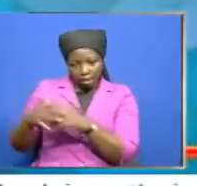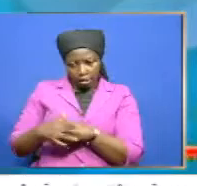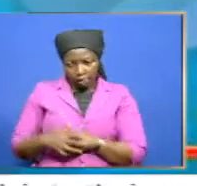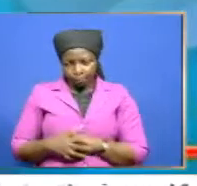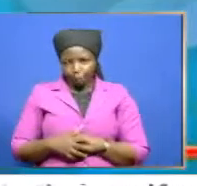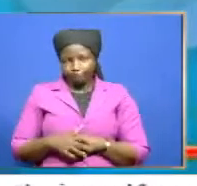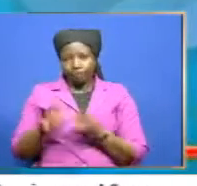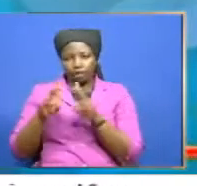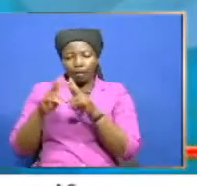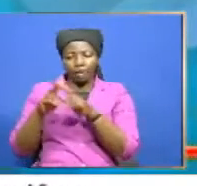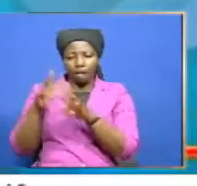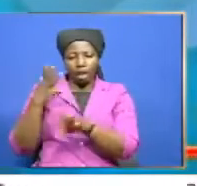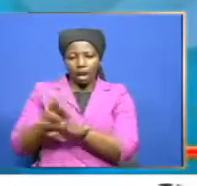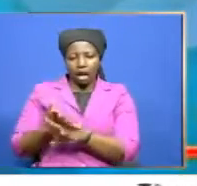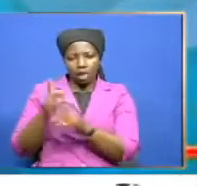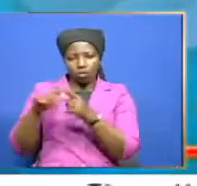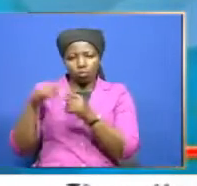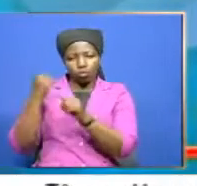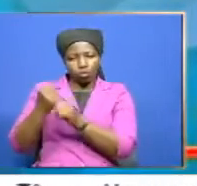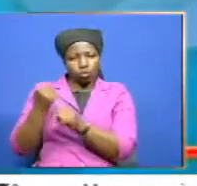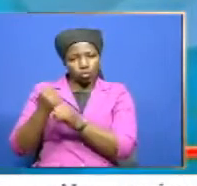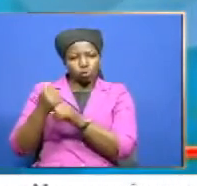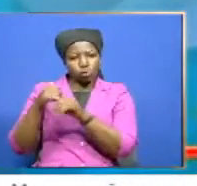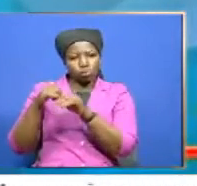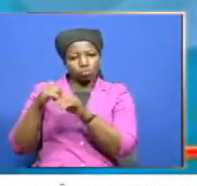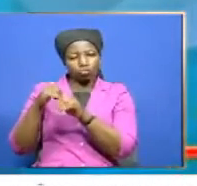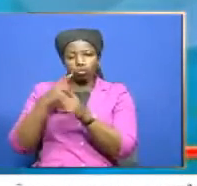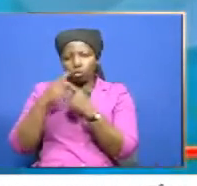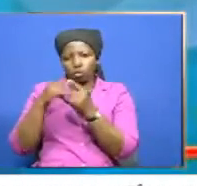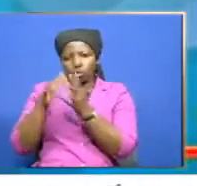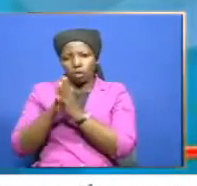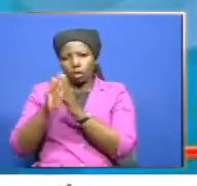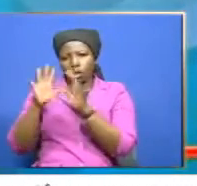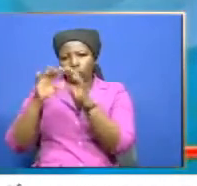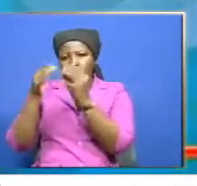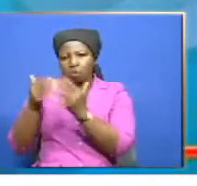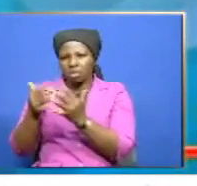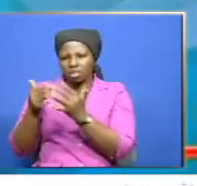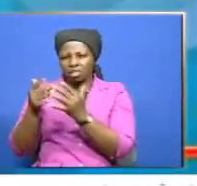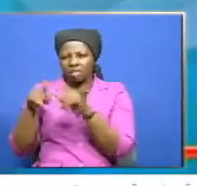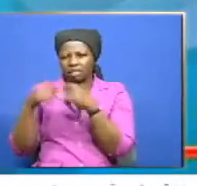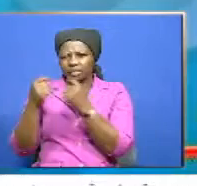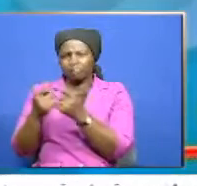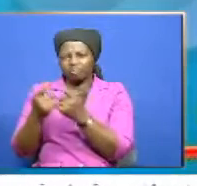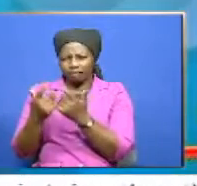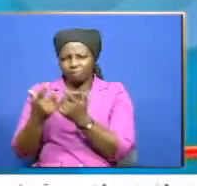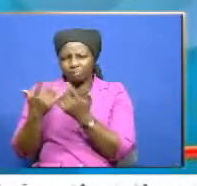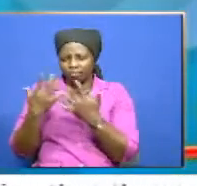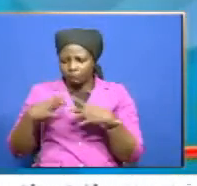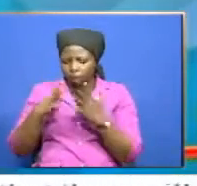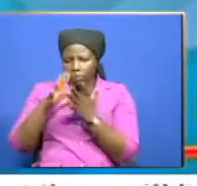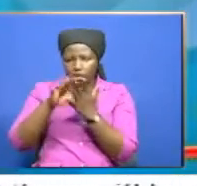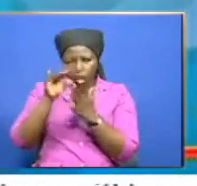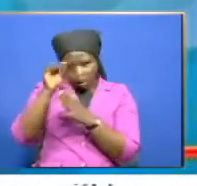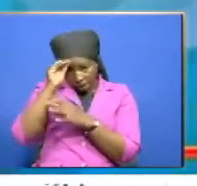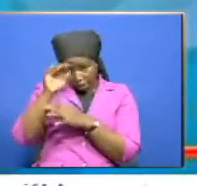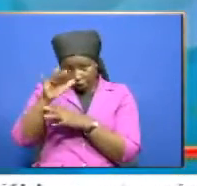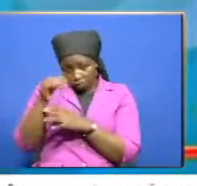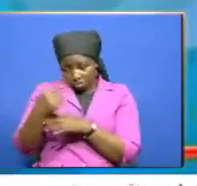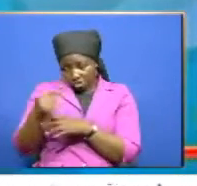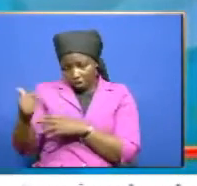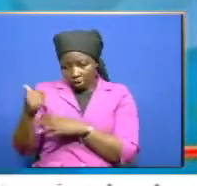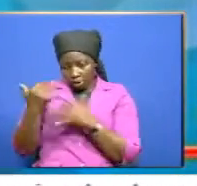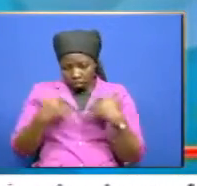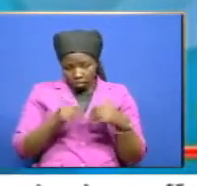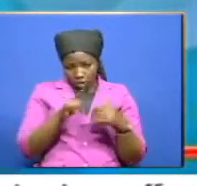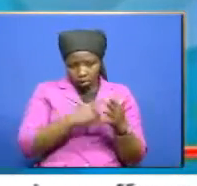also replicated in the World 7 Series, you know, to change and chop match during that time. And teams get to learn from each other, you know, so it's almost like you're playing this weekend and then